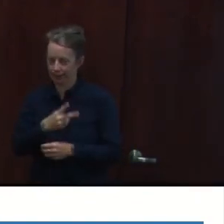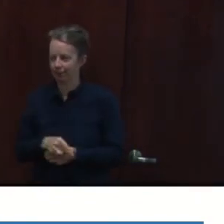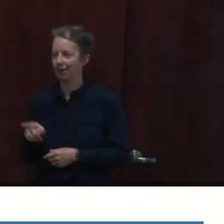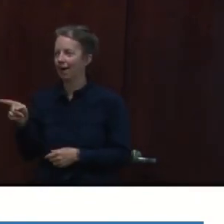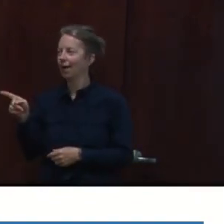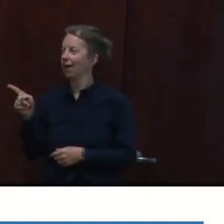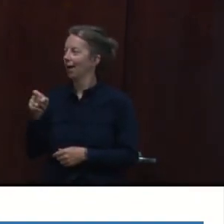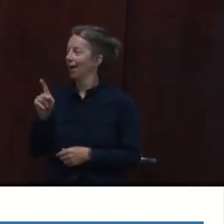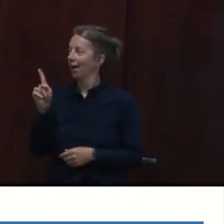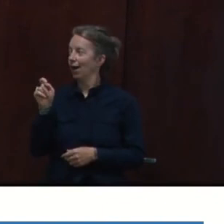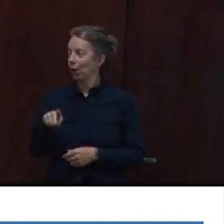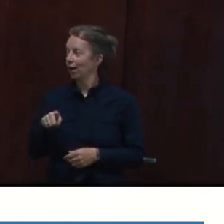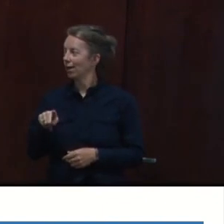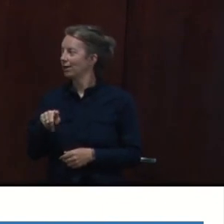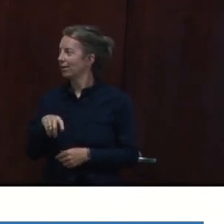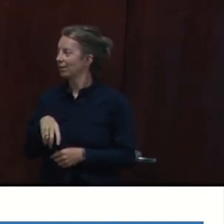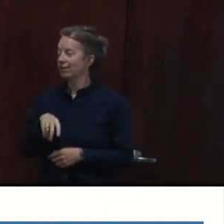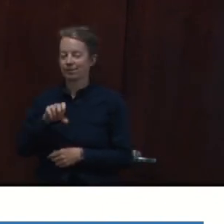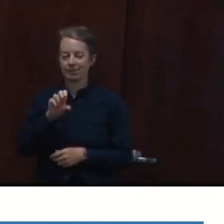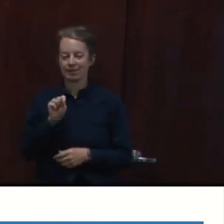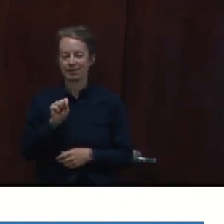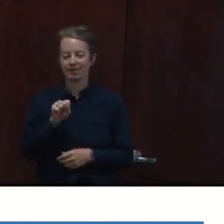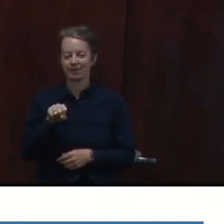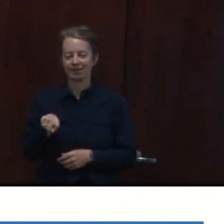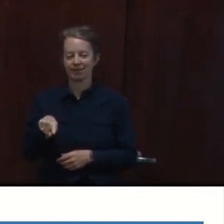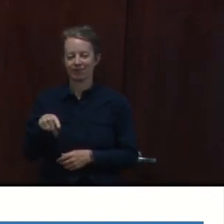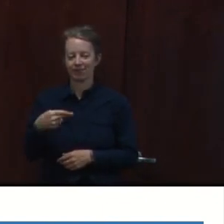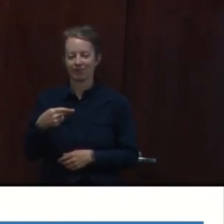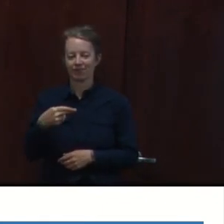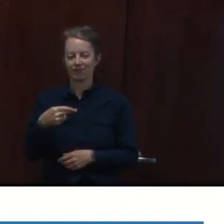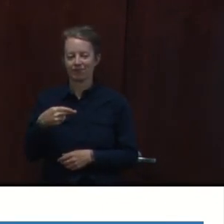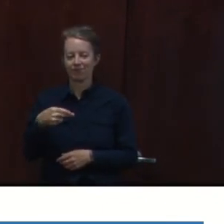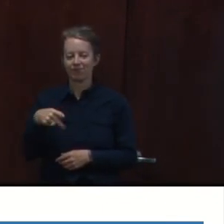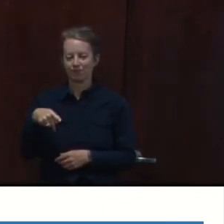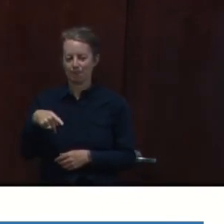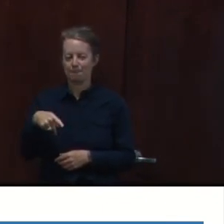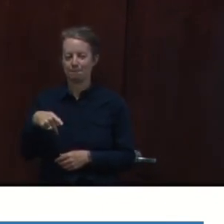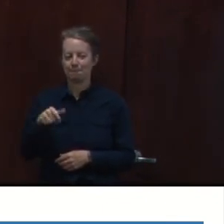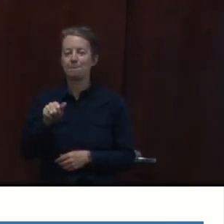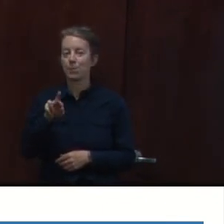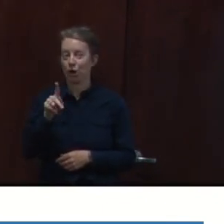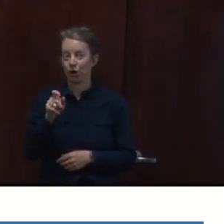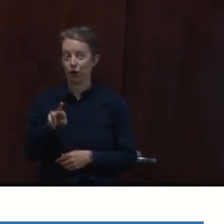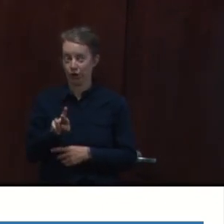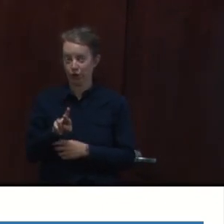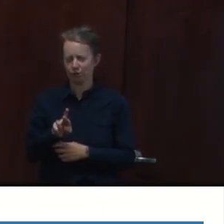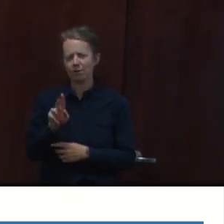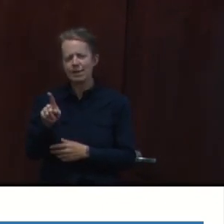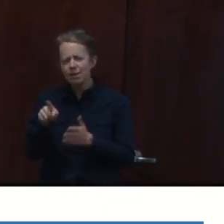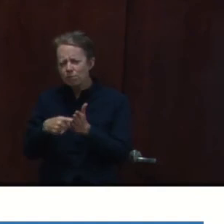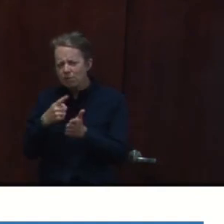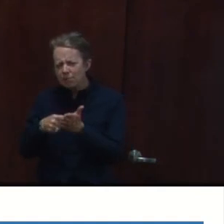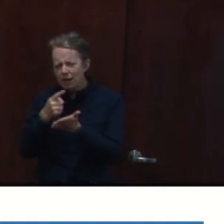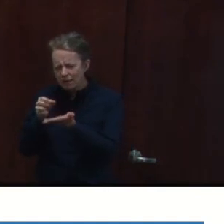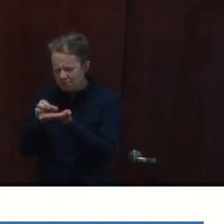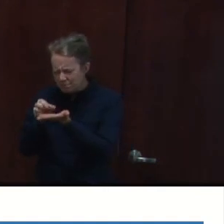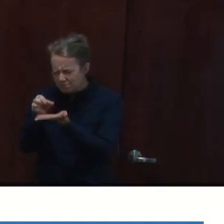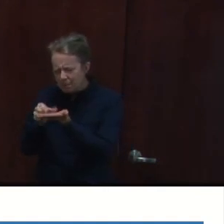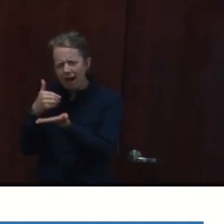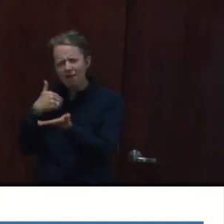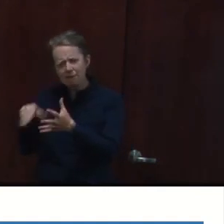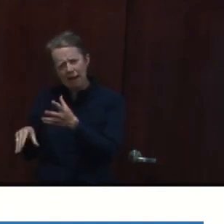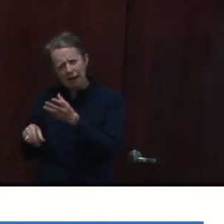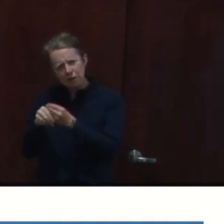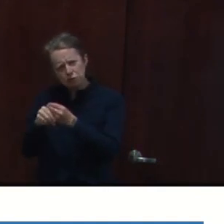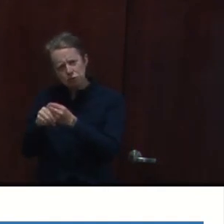ask, which is that I understand these vials sometimes have extra vaccine in them. So how does it work with